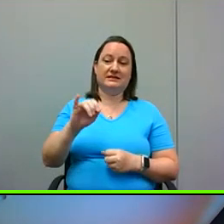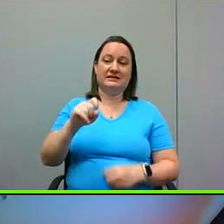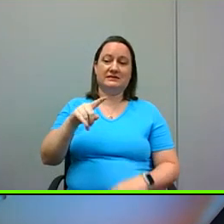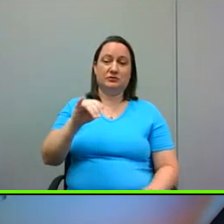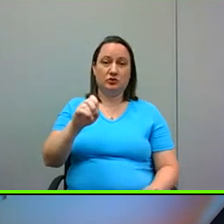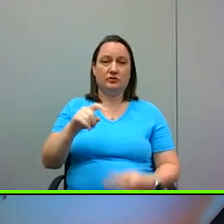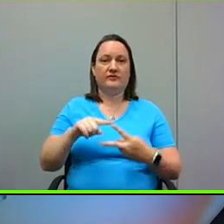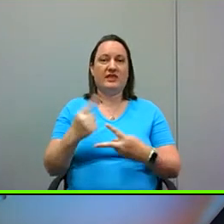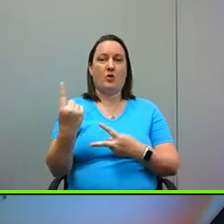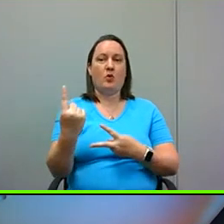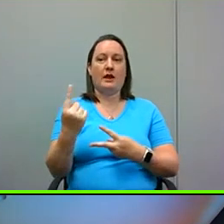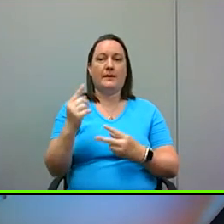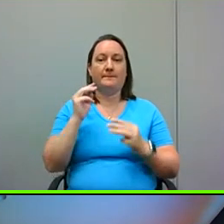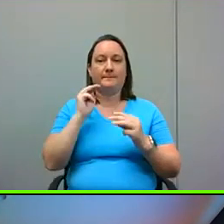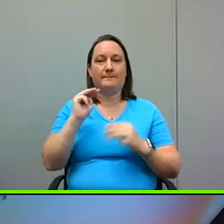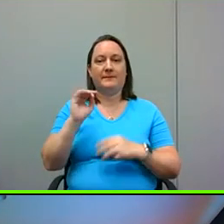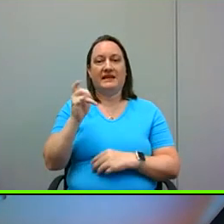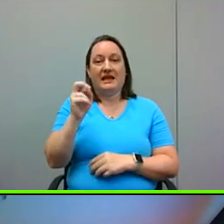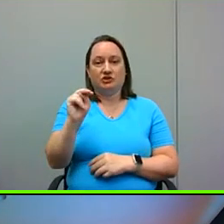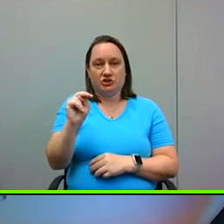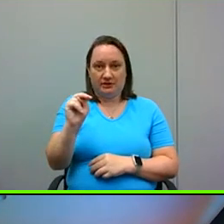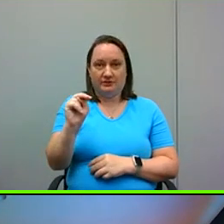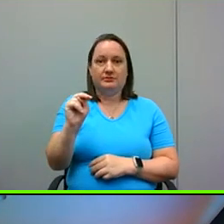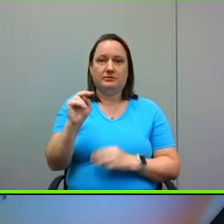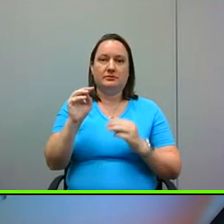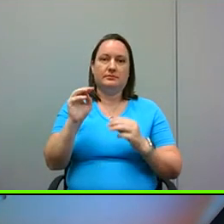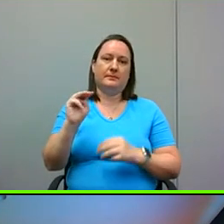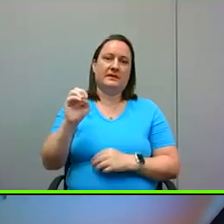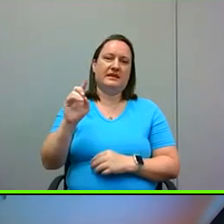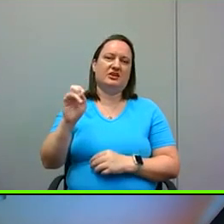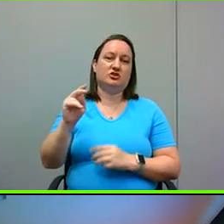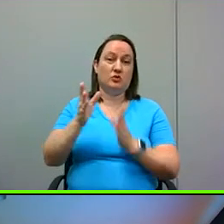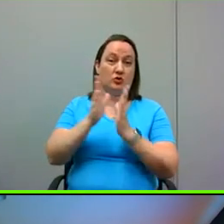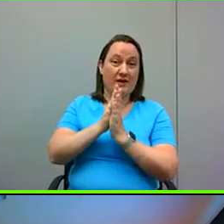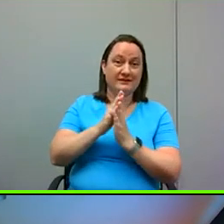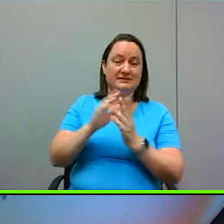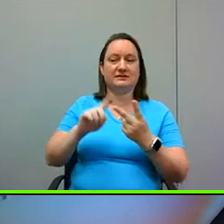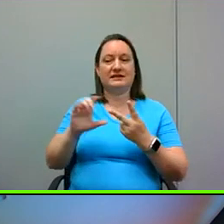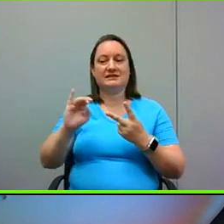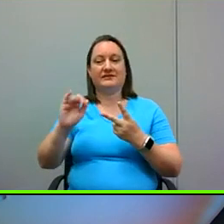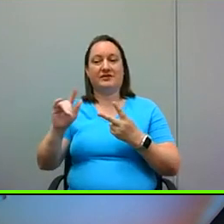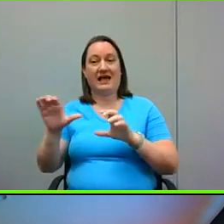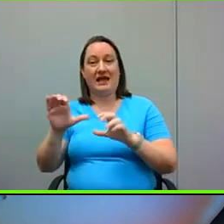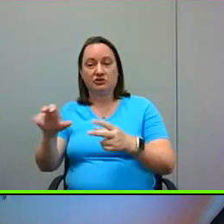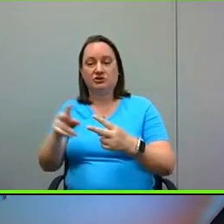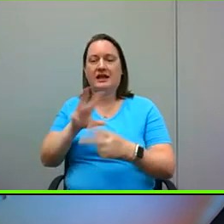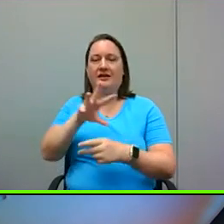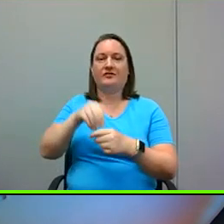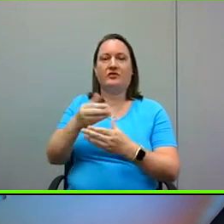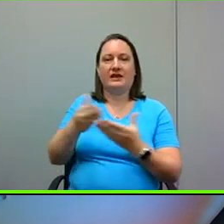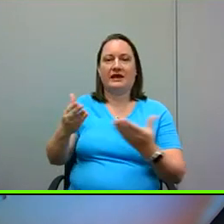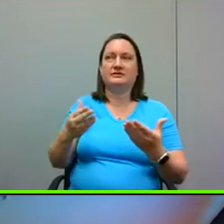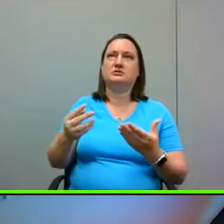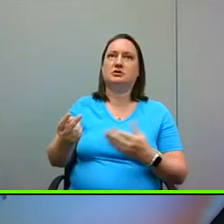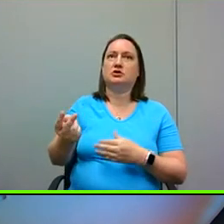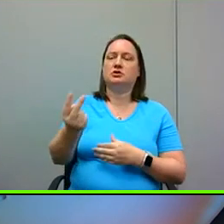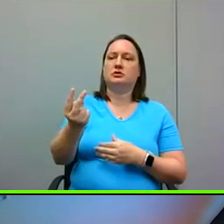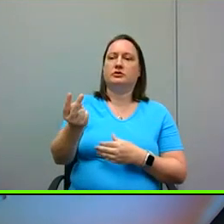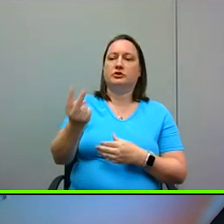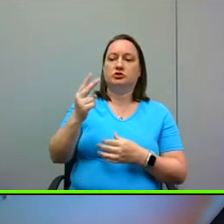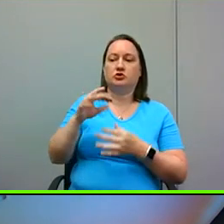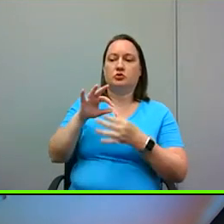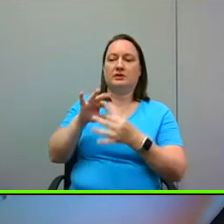mediation request and the 1 civil action included issues such as 2 were related to the